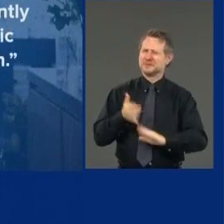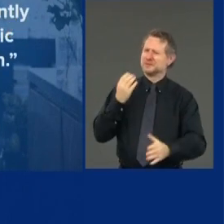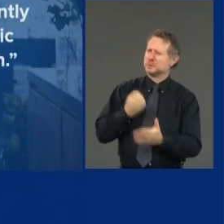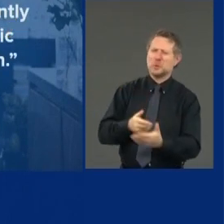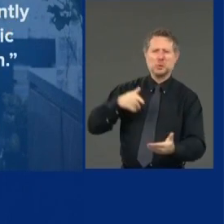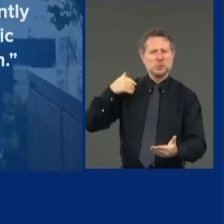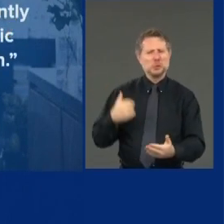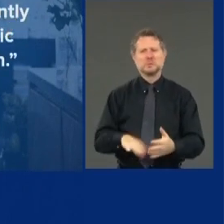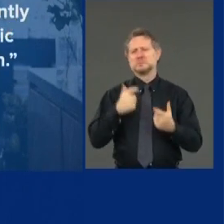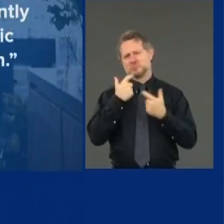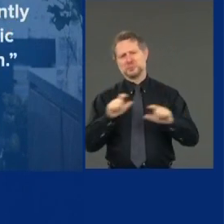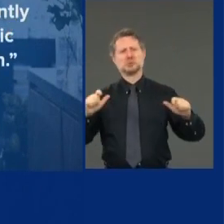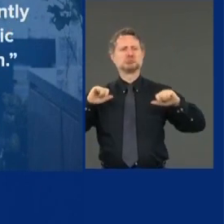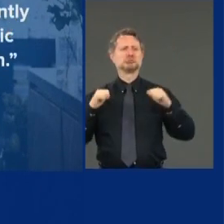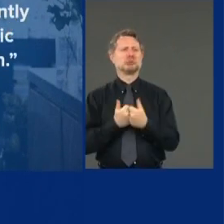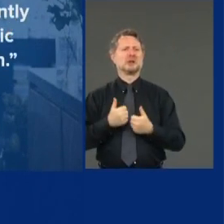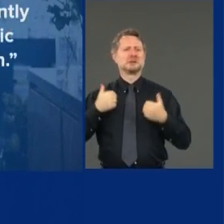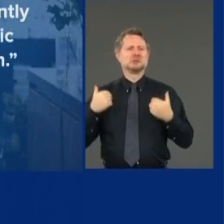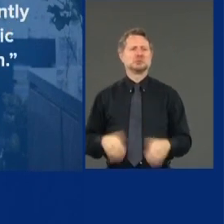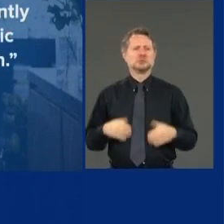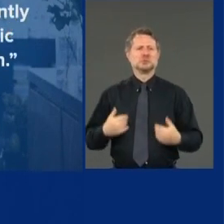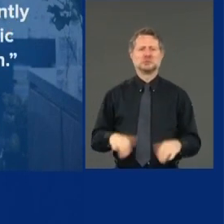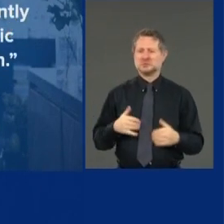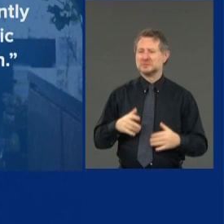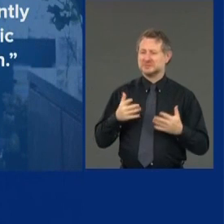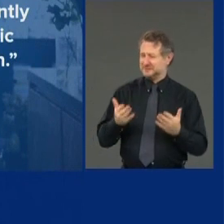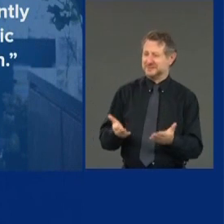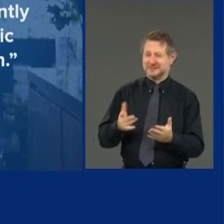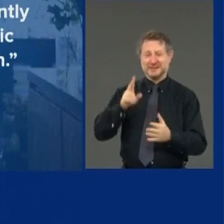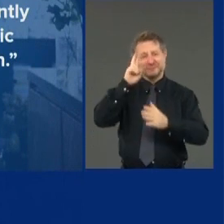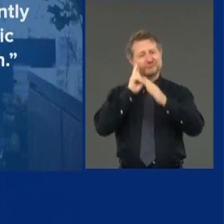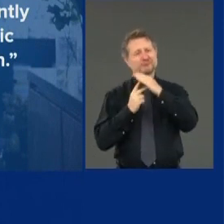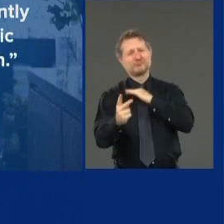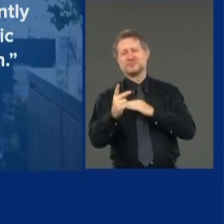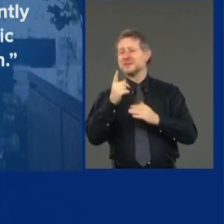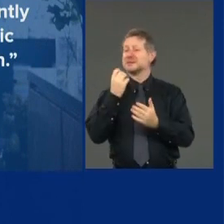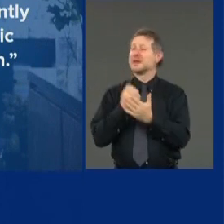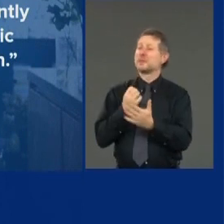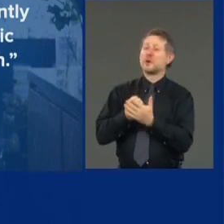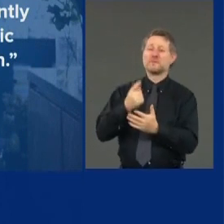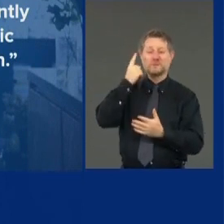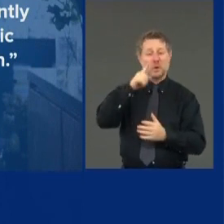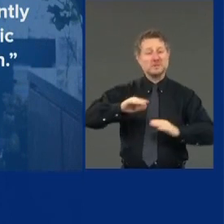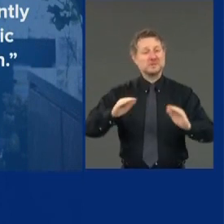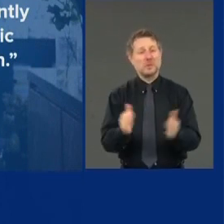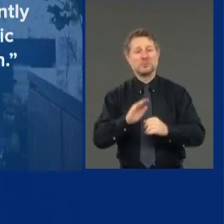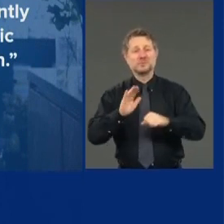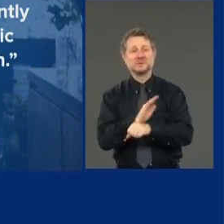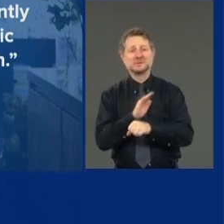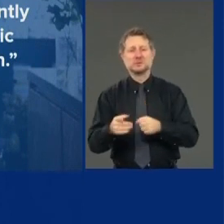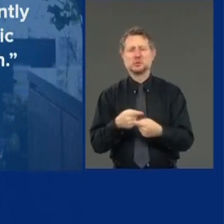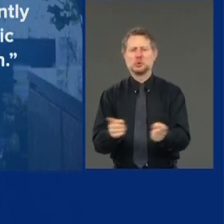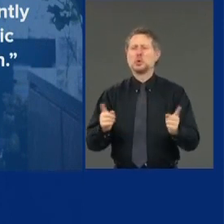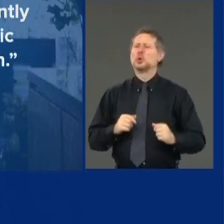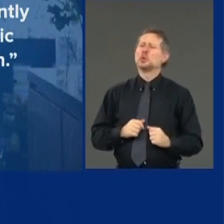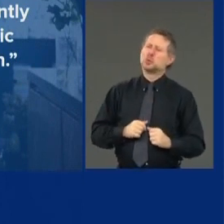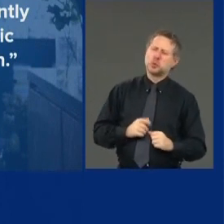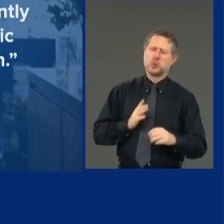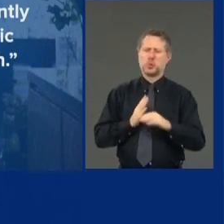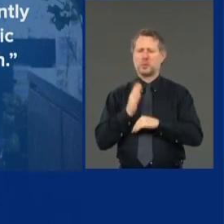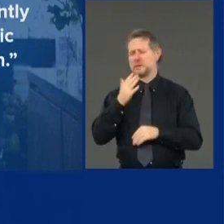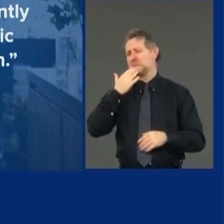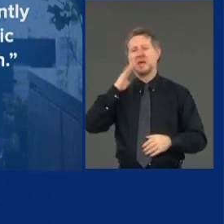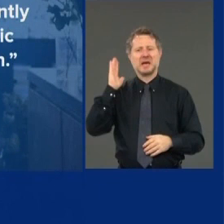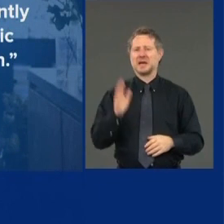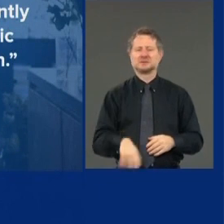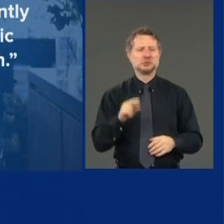challenges. The economic projections vis-a-vis small business are actually frightening. More